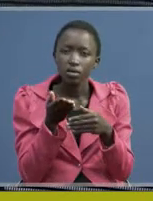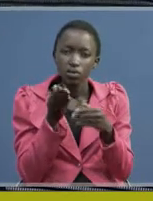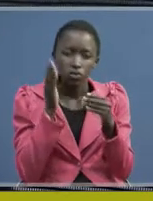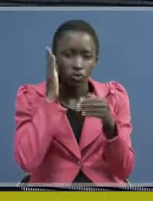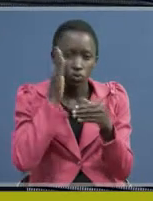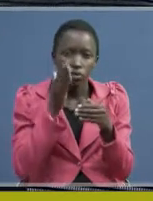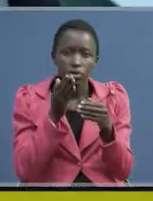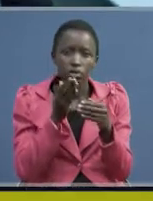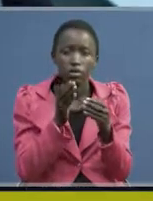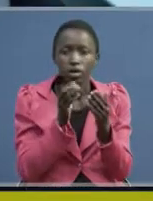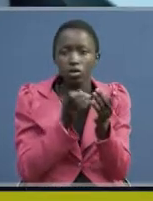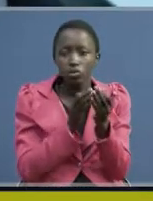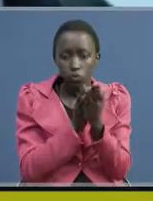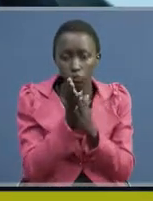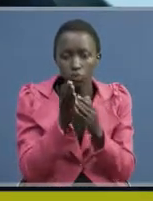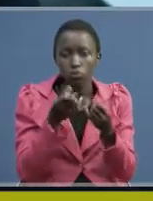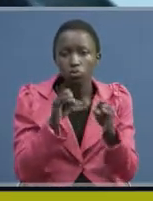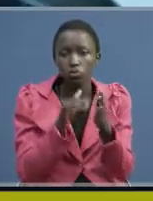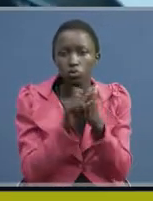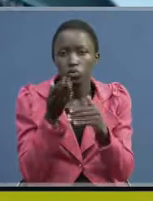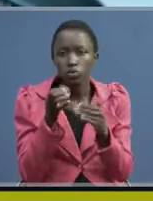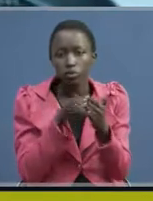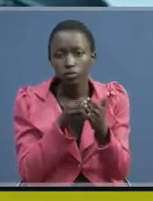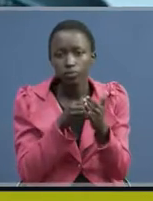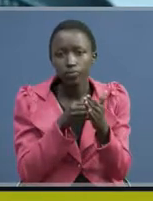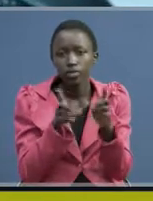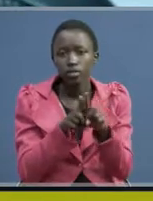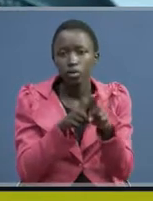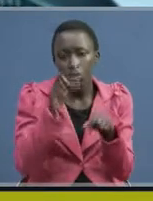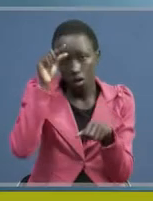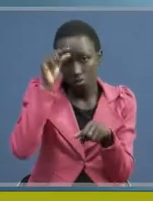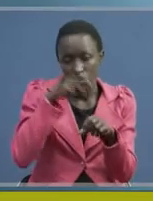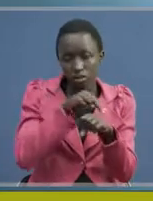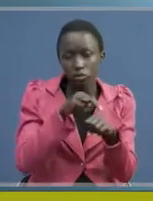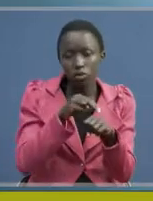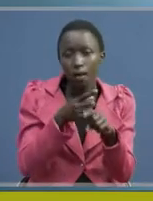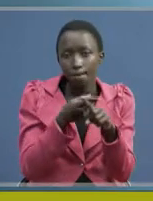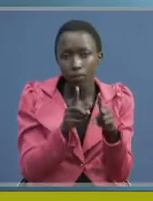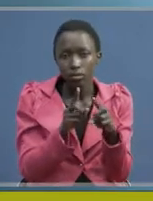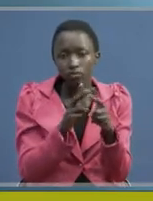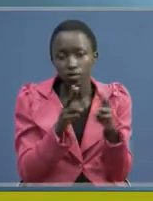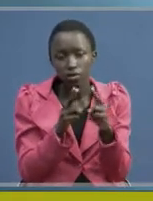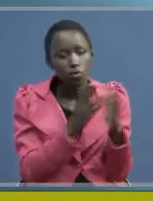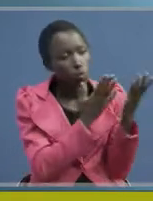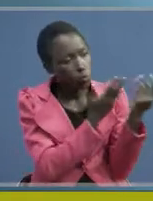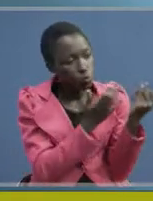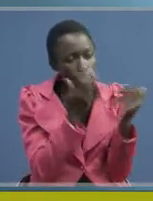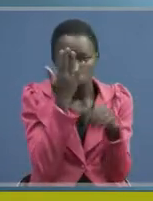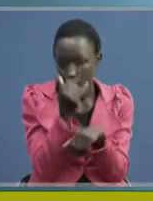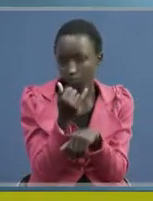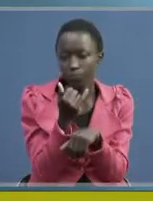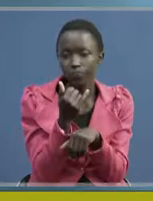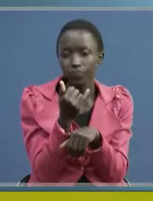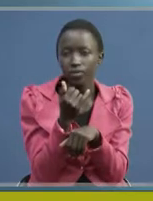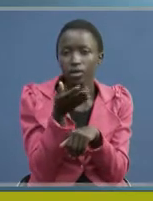kuanza kuonekana gizani kupitia juhudi za wadau husika sawa na serikali kuu. However, we are very optimistic because at